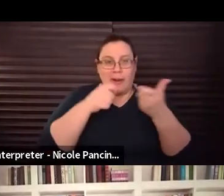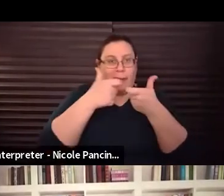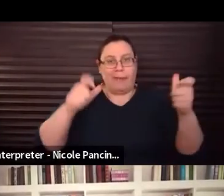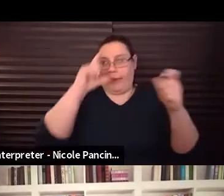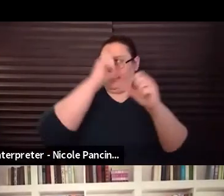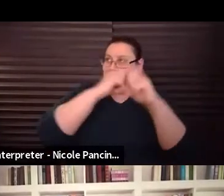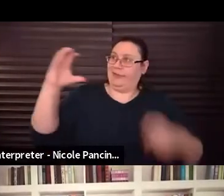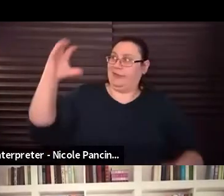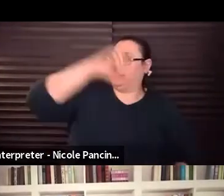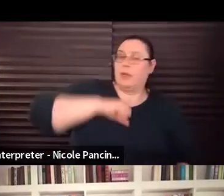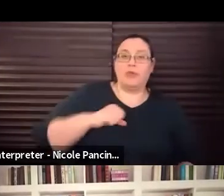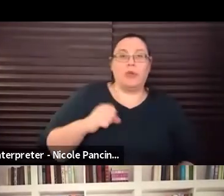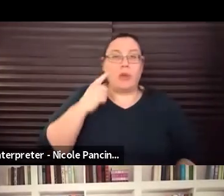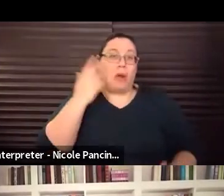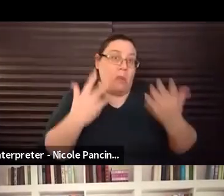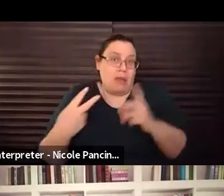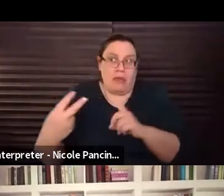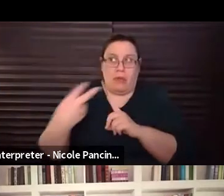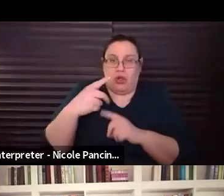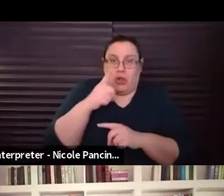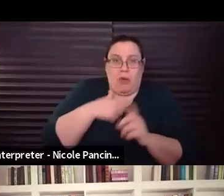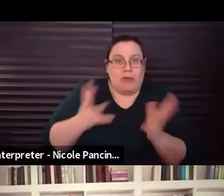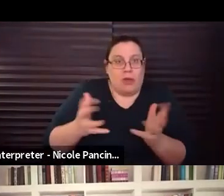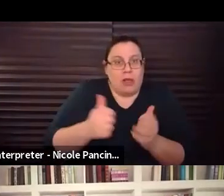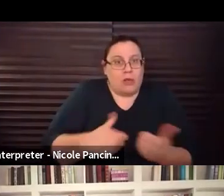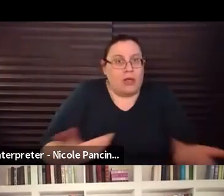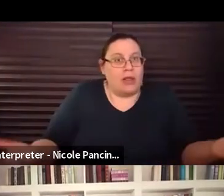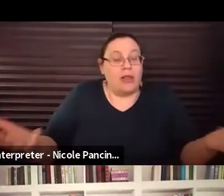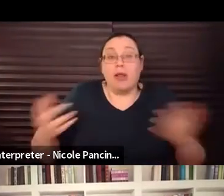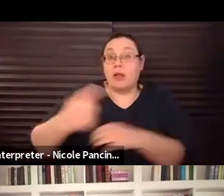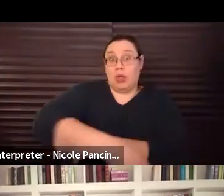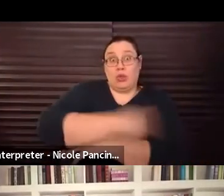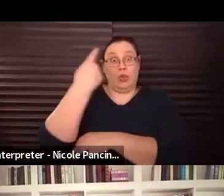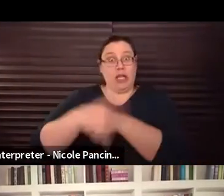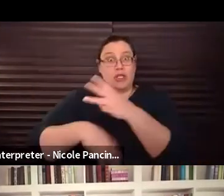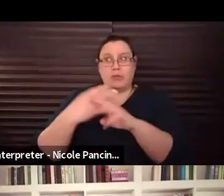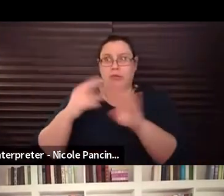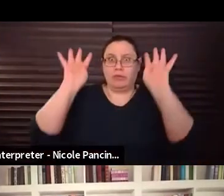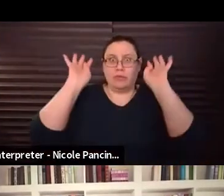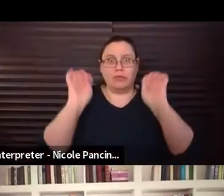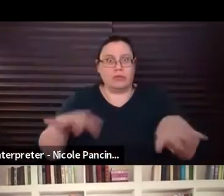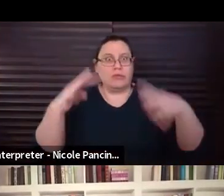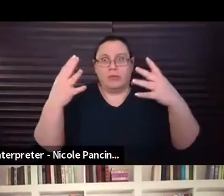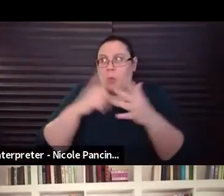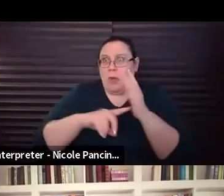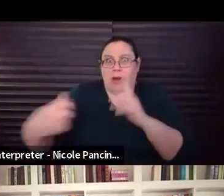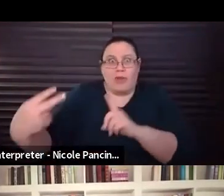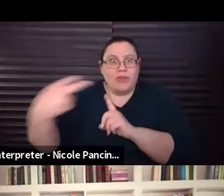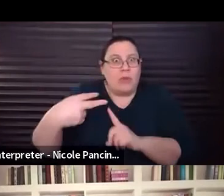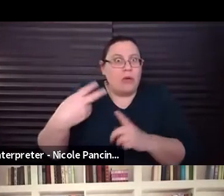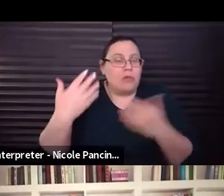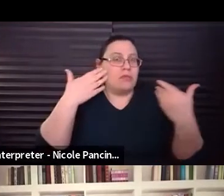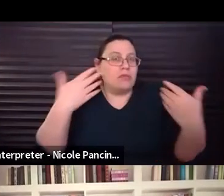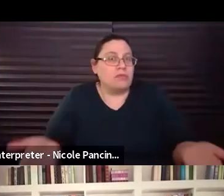well, possibly they're keeping track of who I'm talking to. And in this day and age, who knows what else they're monitoring and keeping track of. And that goes